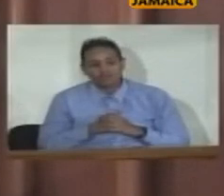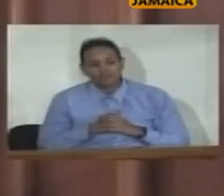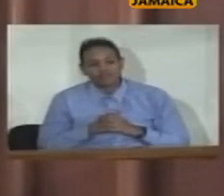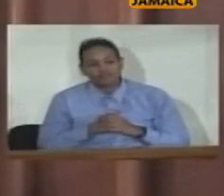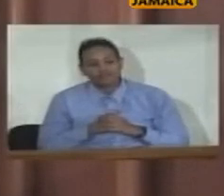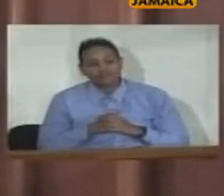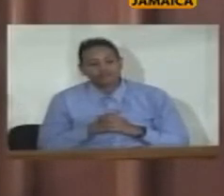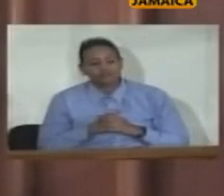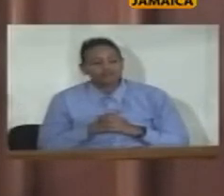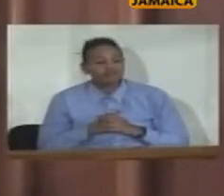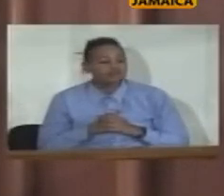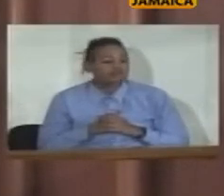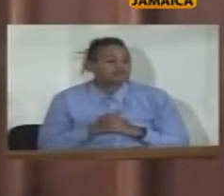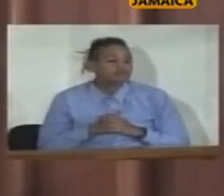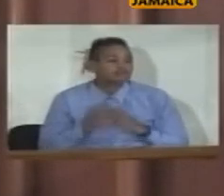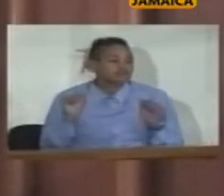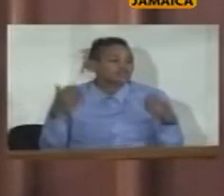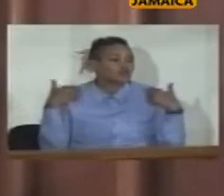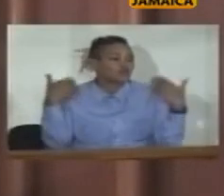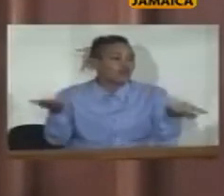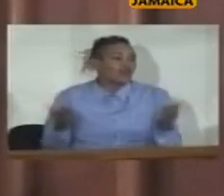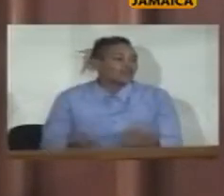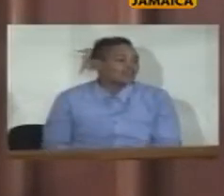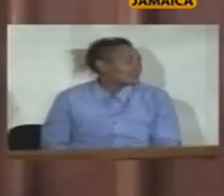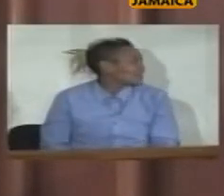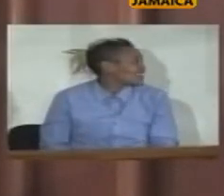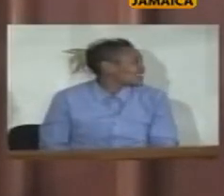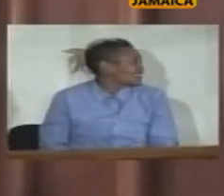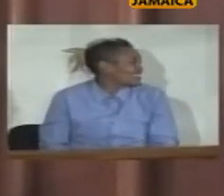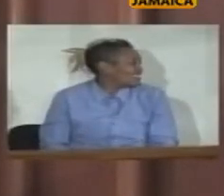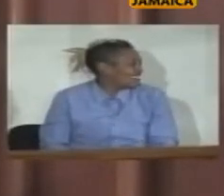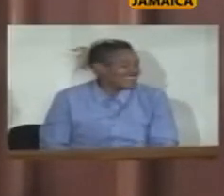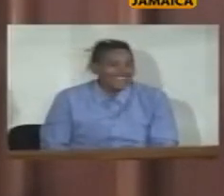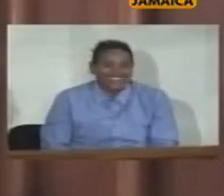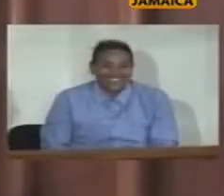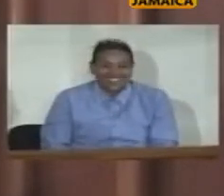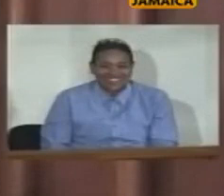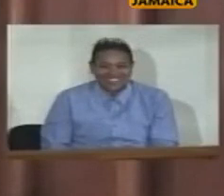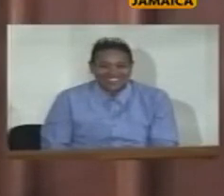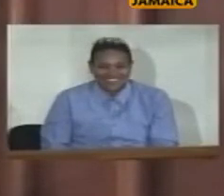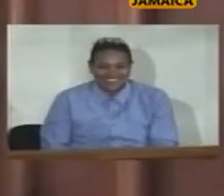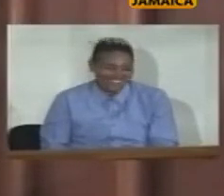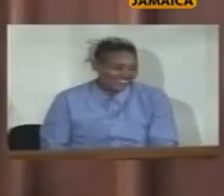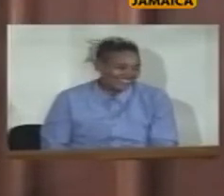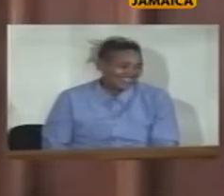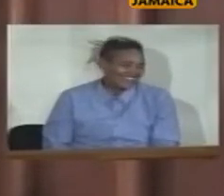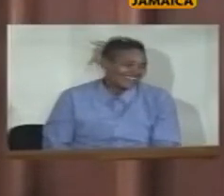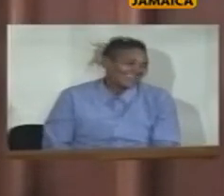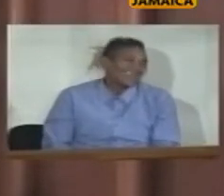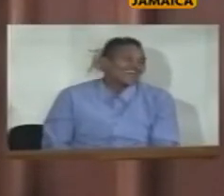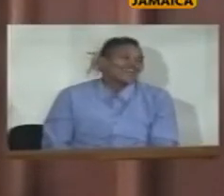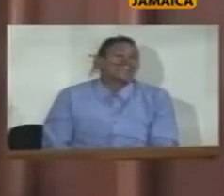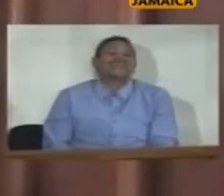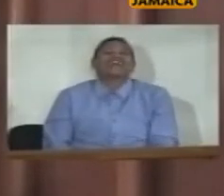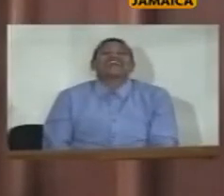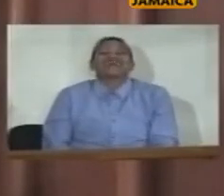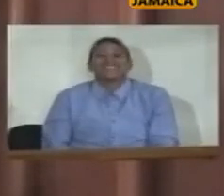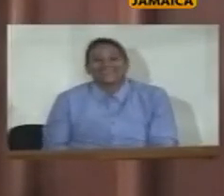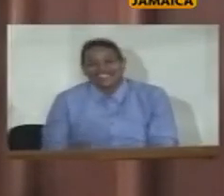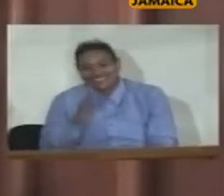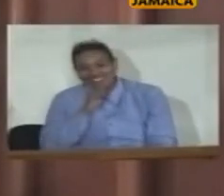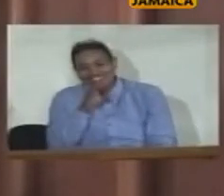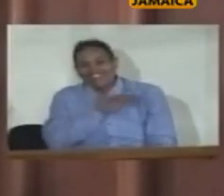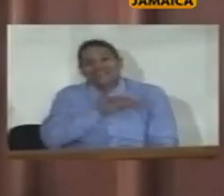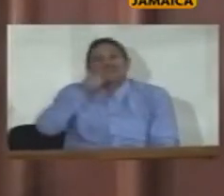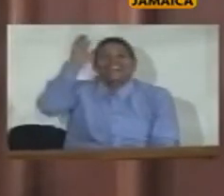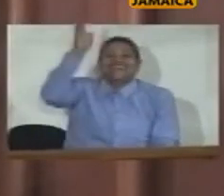And let us go on with it in peace. Mr. Speaker, no. That is unacceptable, Mr. Speaker. The member